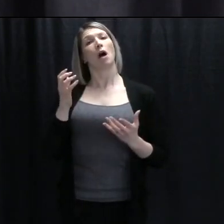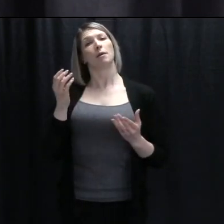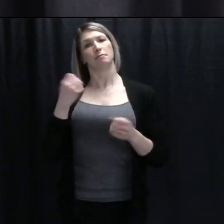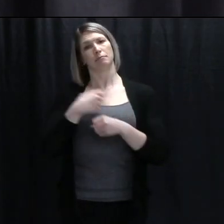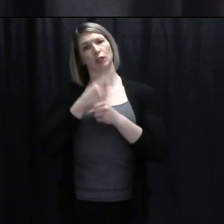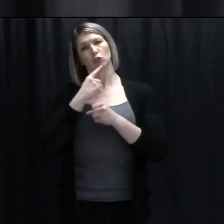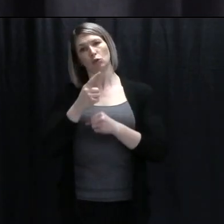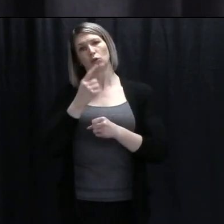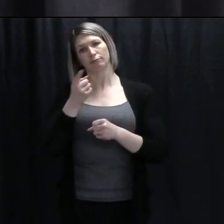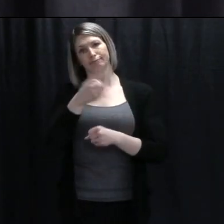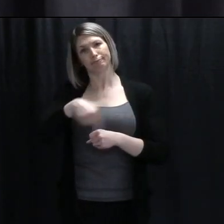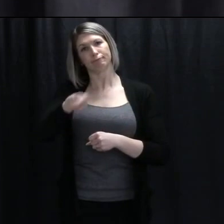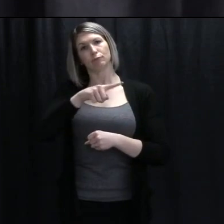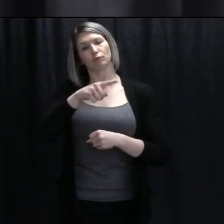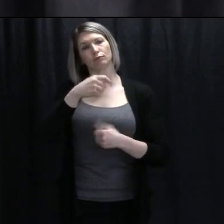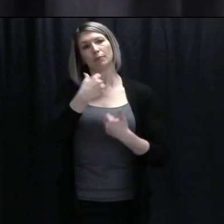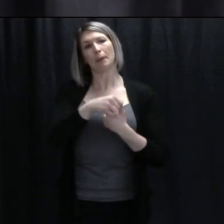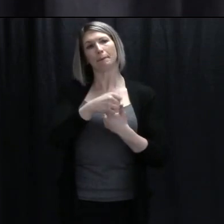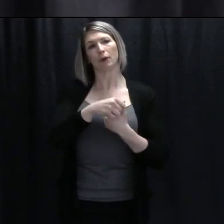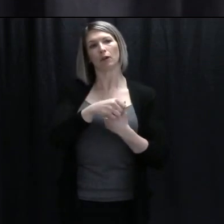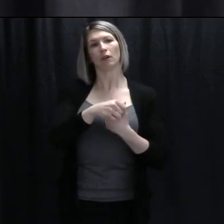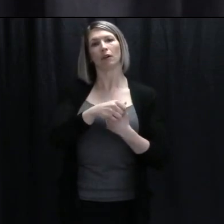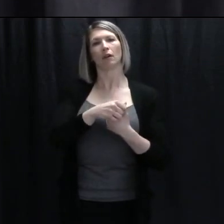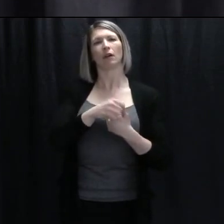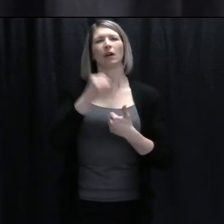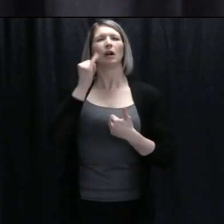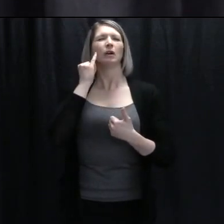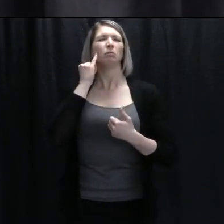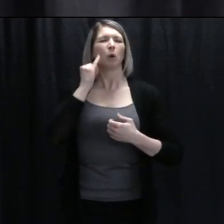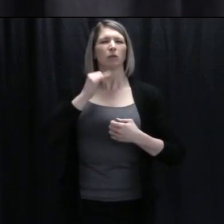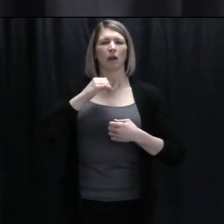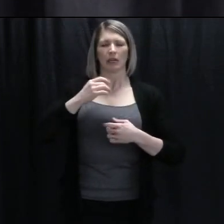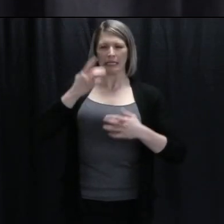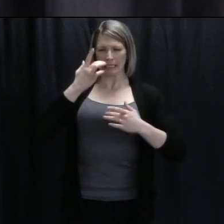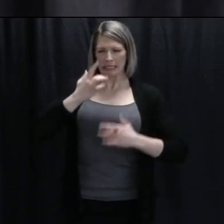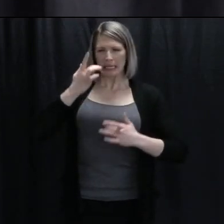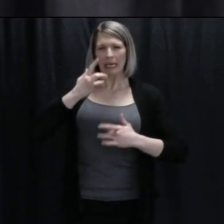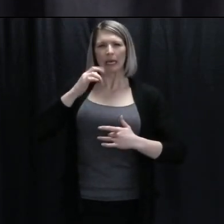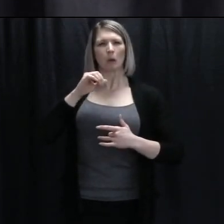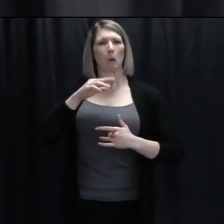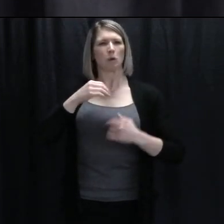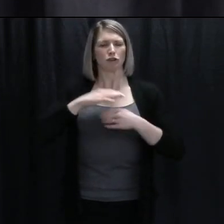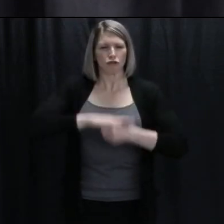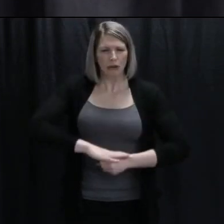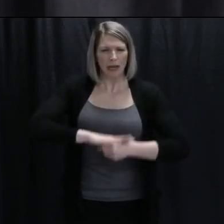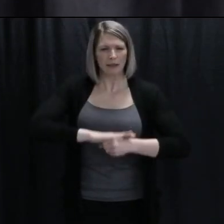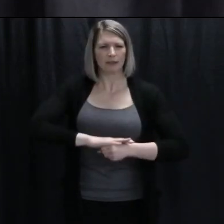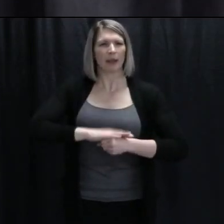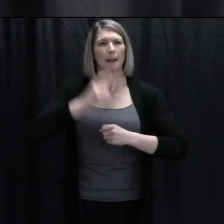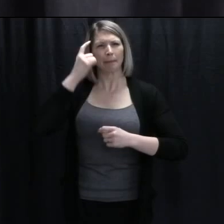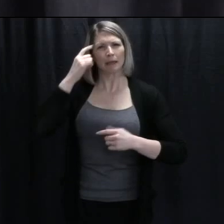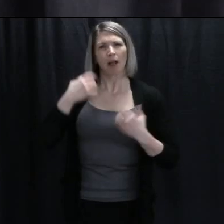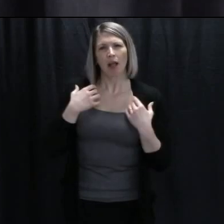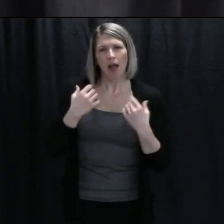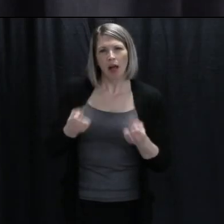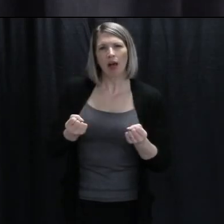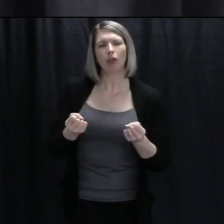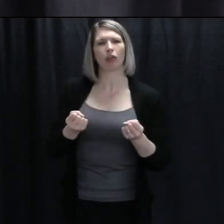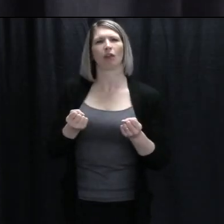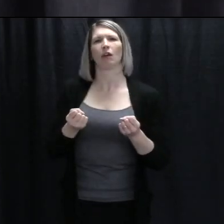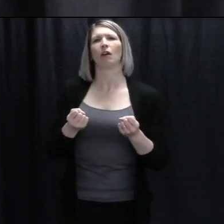that for non-COVID related stresses related to self-isolation, there is support